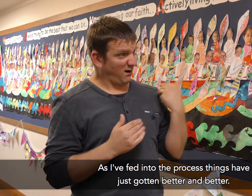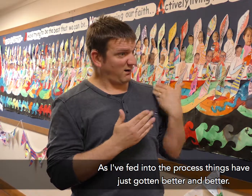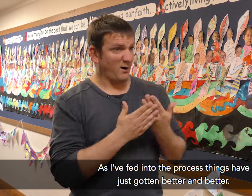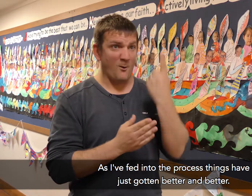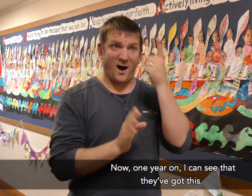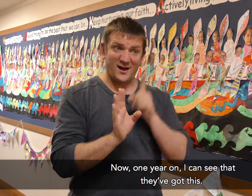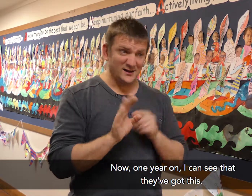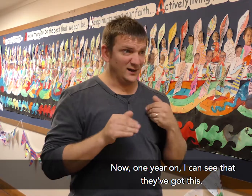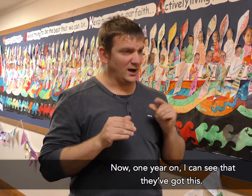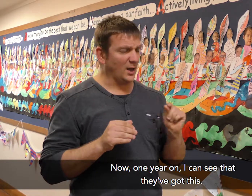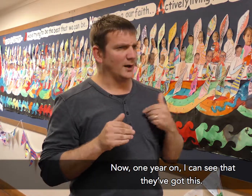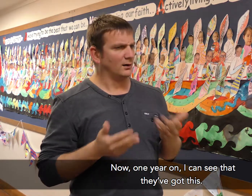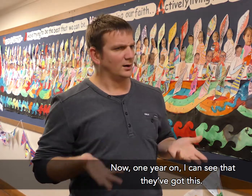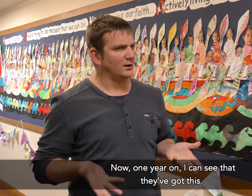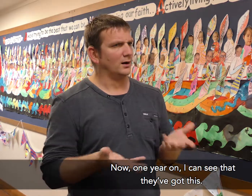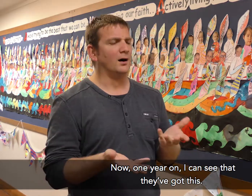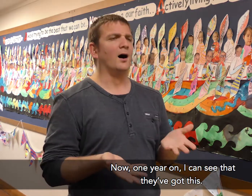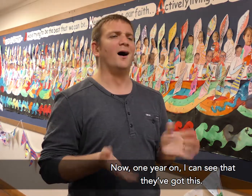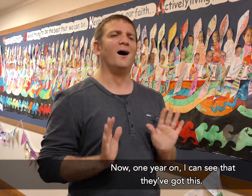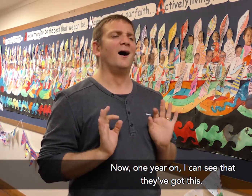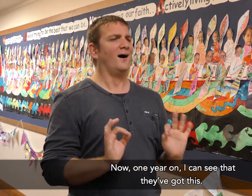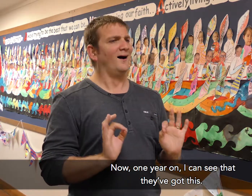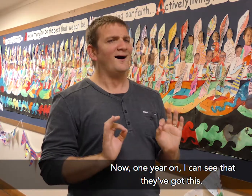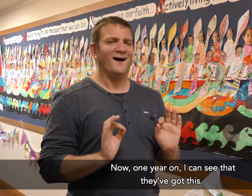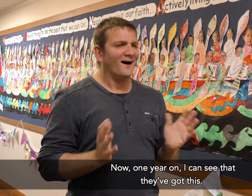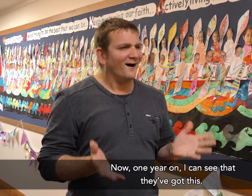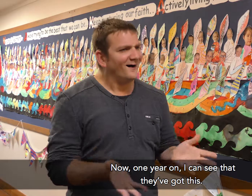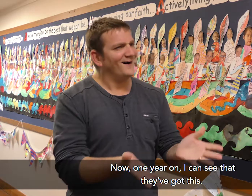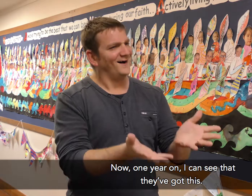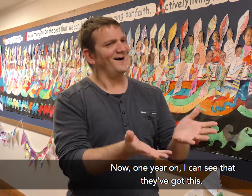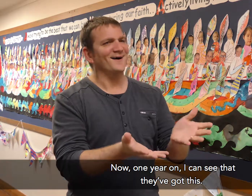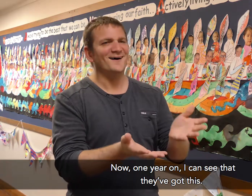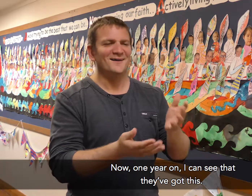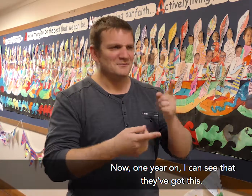and better. Now, 1 year on, I can see that they've got this.